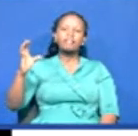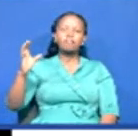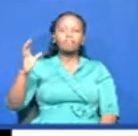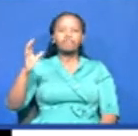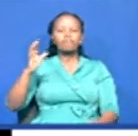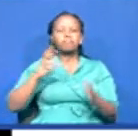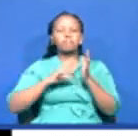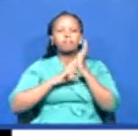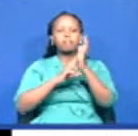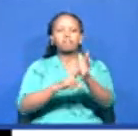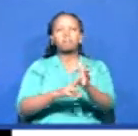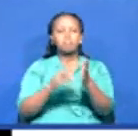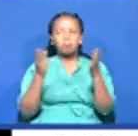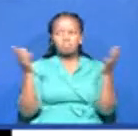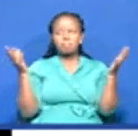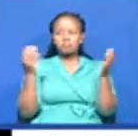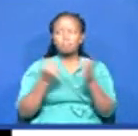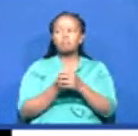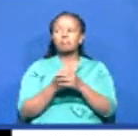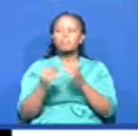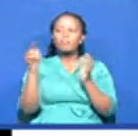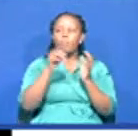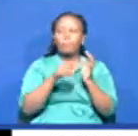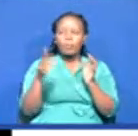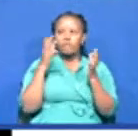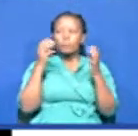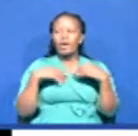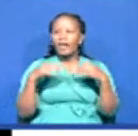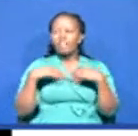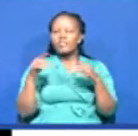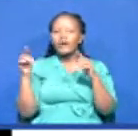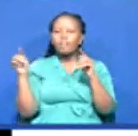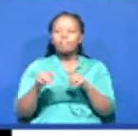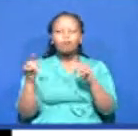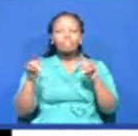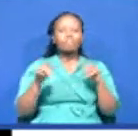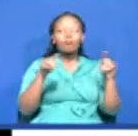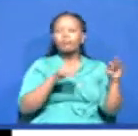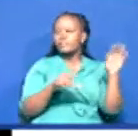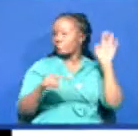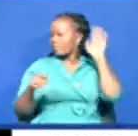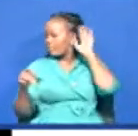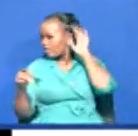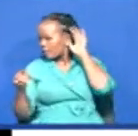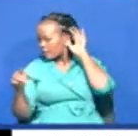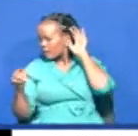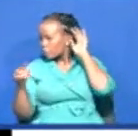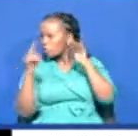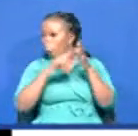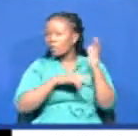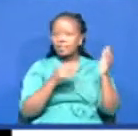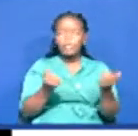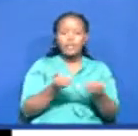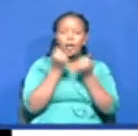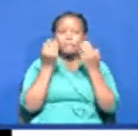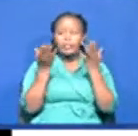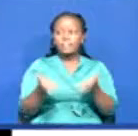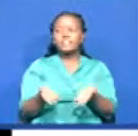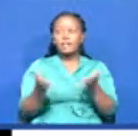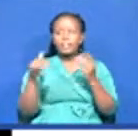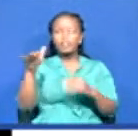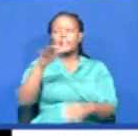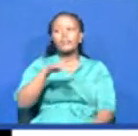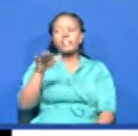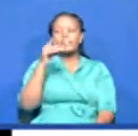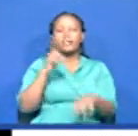representative. Indeed, we were just having a brief listen in into what is happening right here at the Crown Plaza as we mark